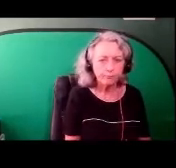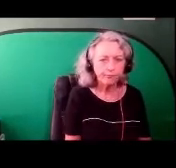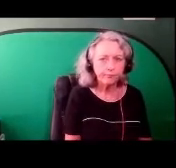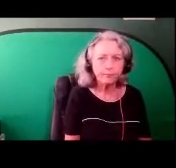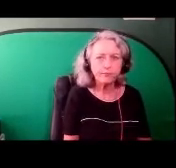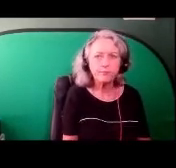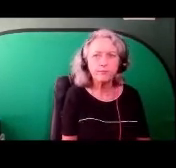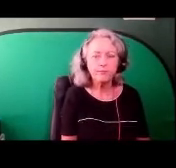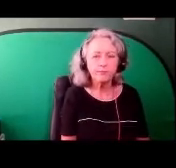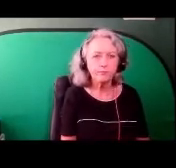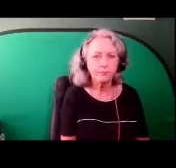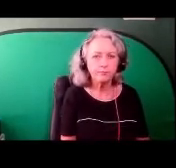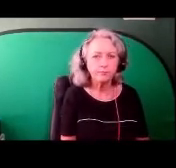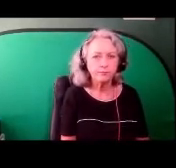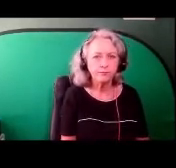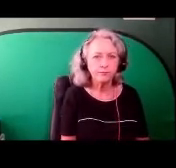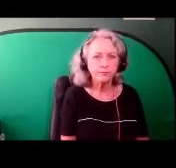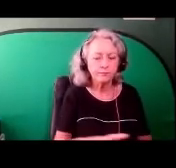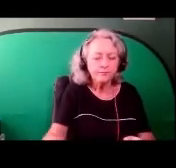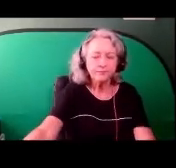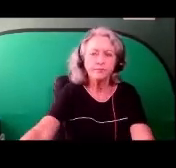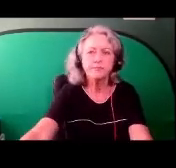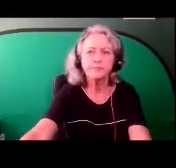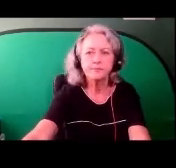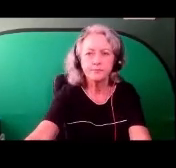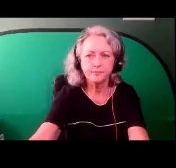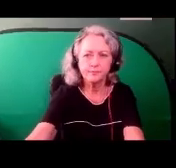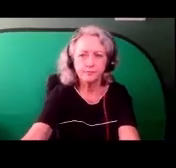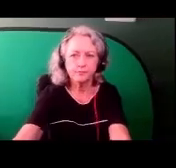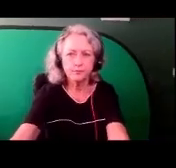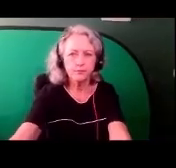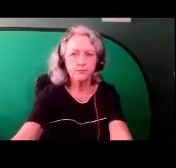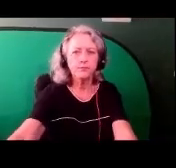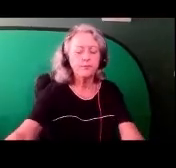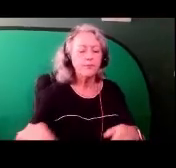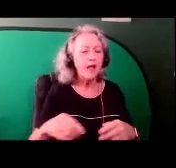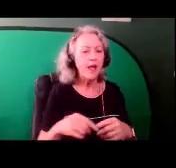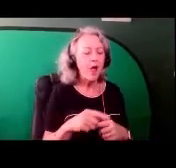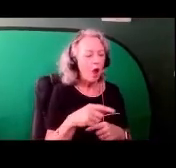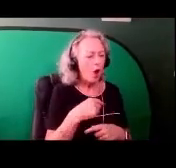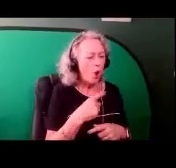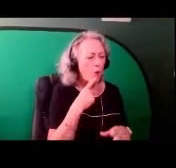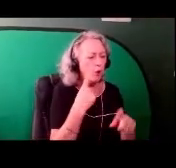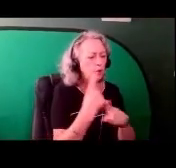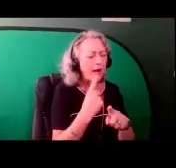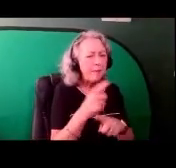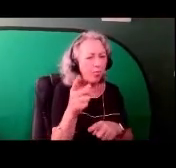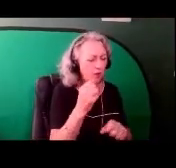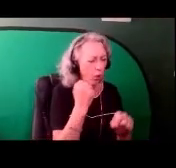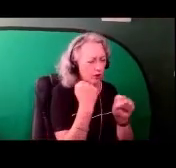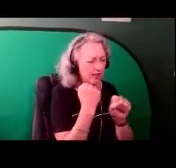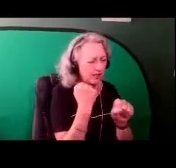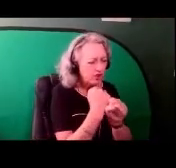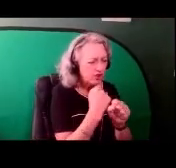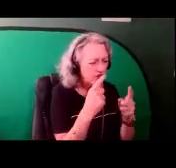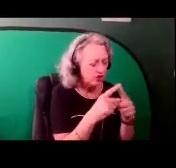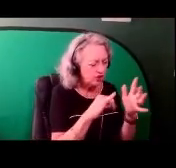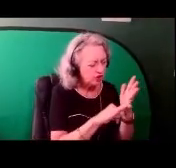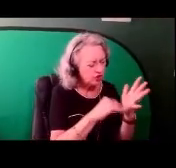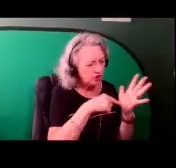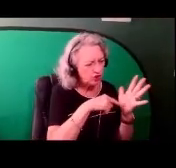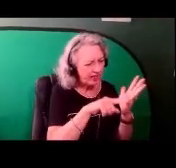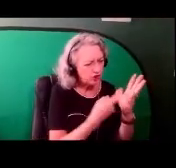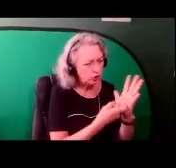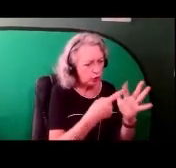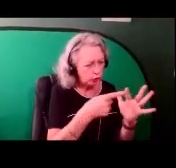While we're on this settings screen, let's talk about these gestures and how these gestures are different. So normally, when you use